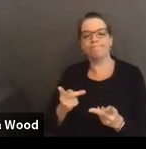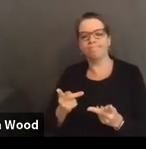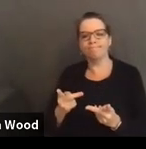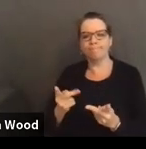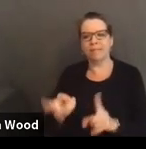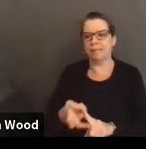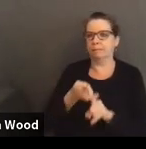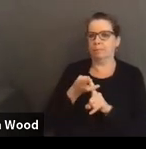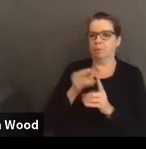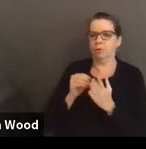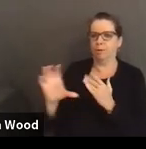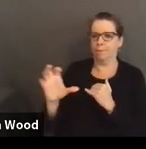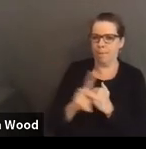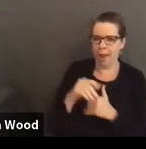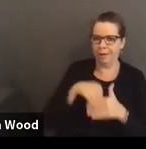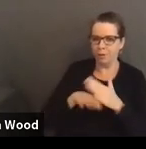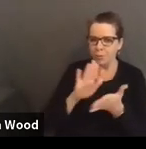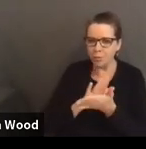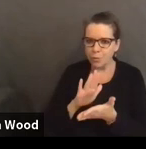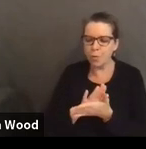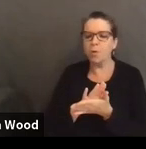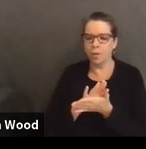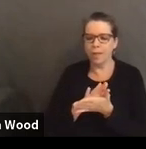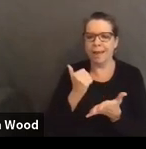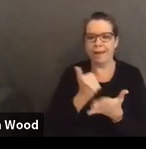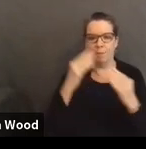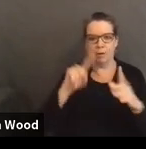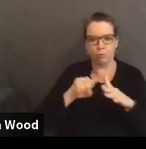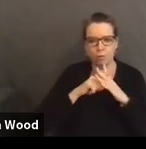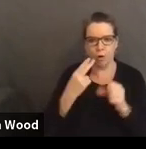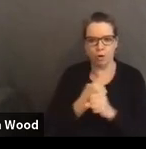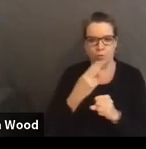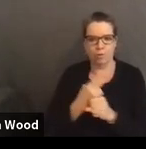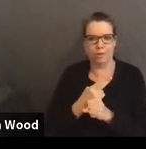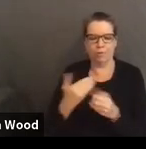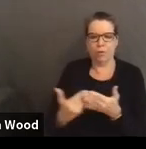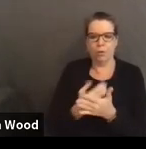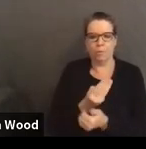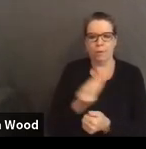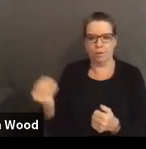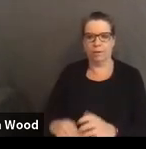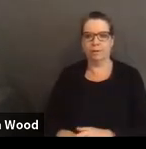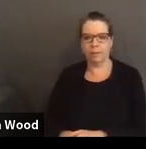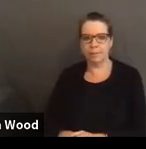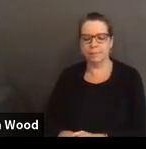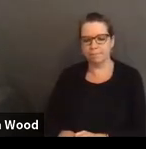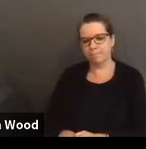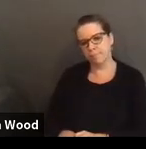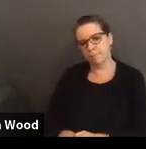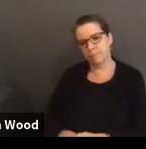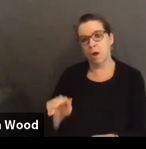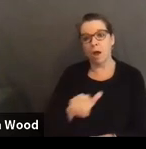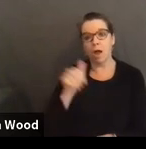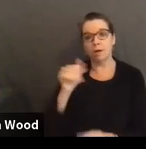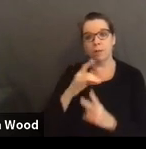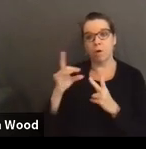students back in and to onboard teachers for the use of these new materials. Another